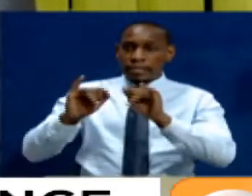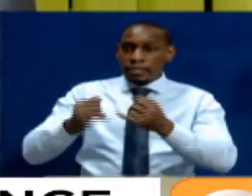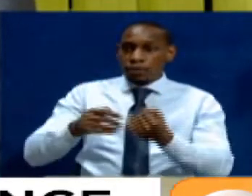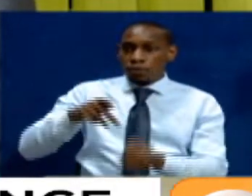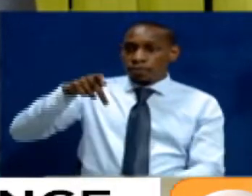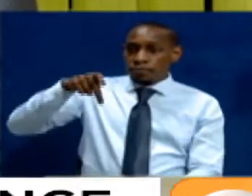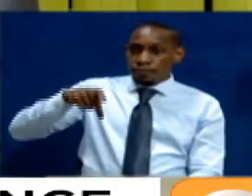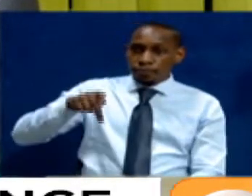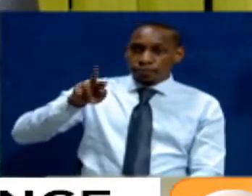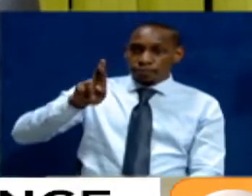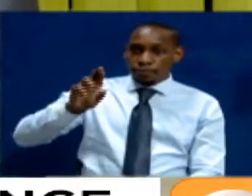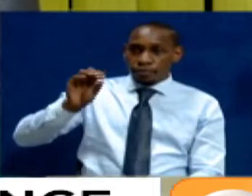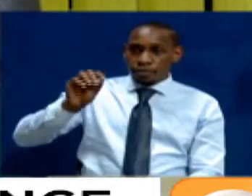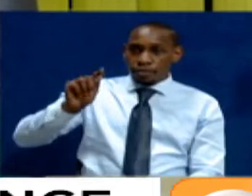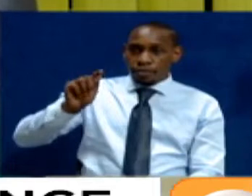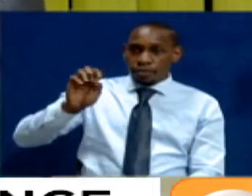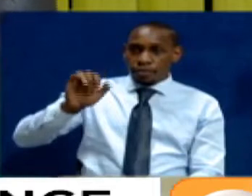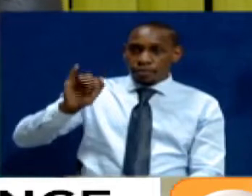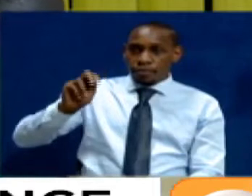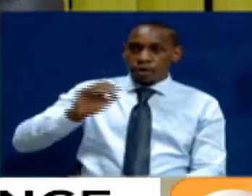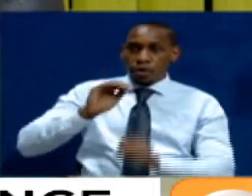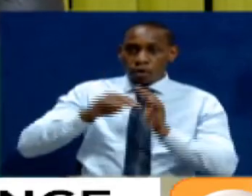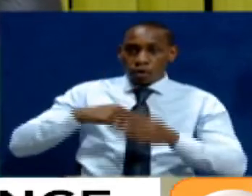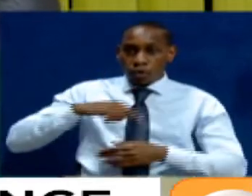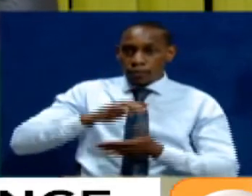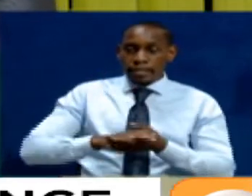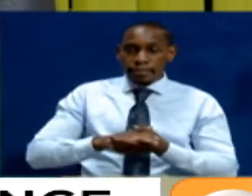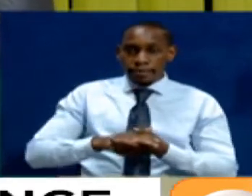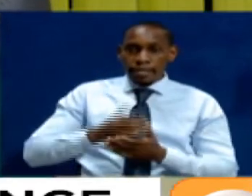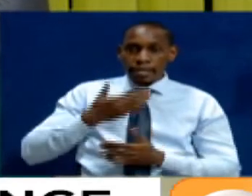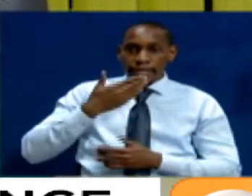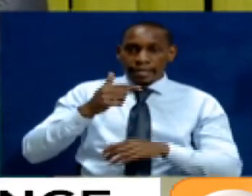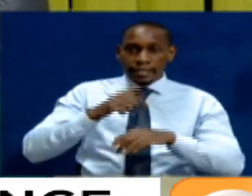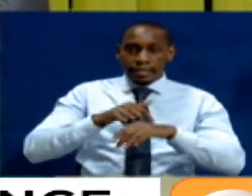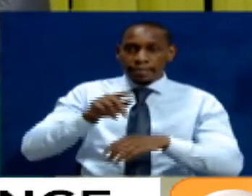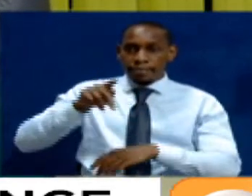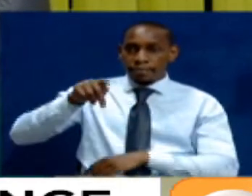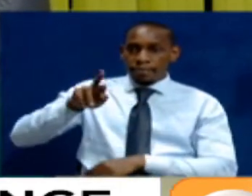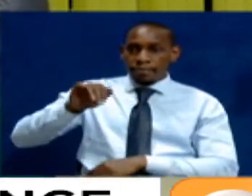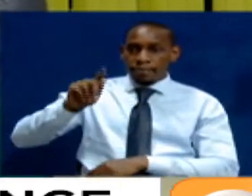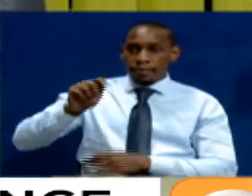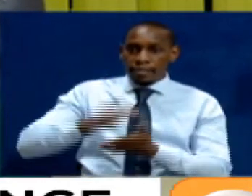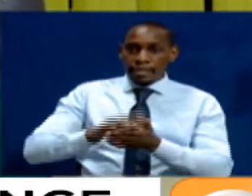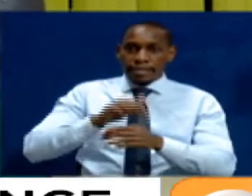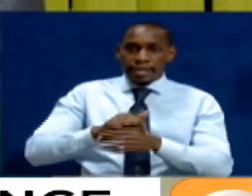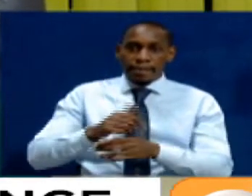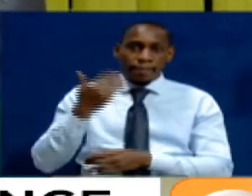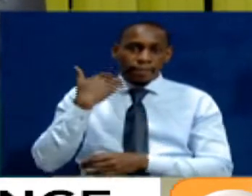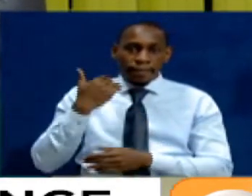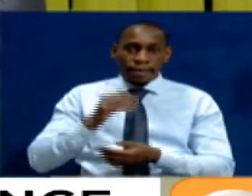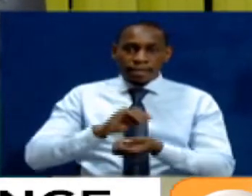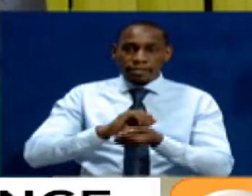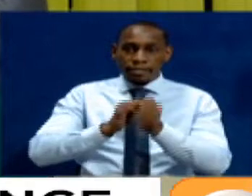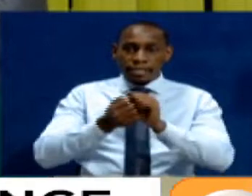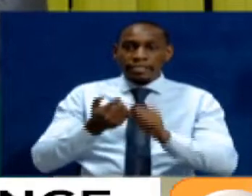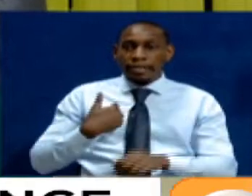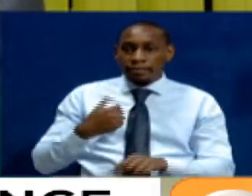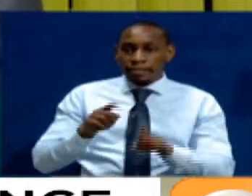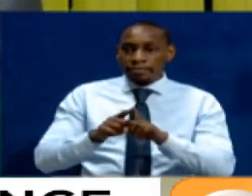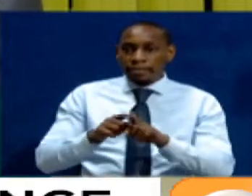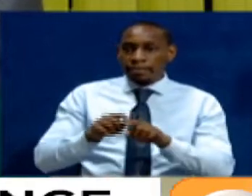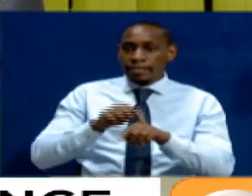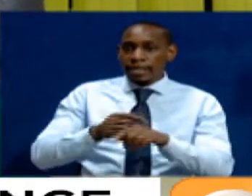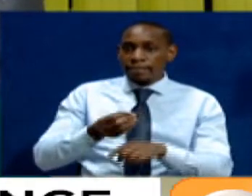protein. And we all react to proteins. Even when you get a blood transfusion, people react to it. If you